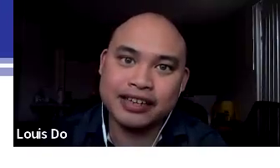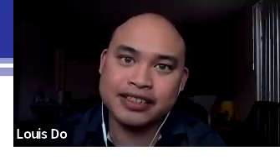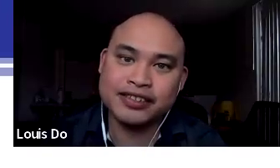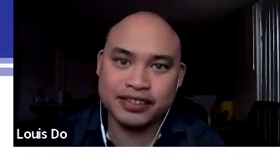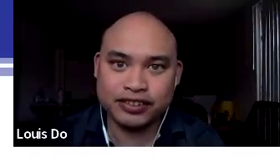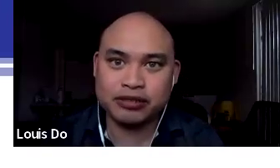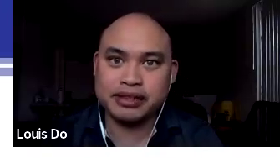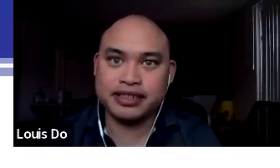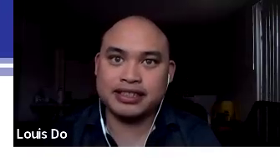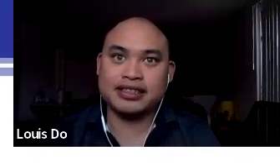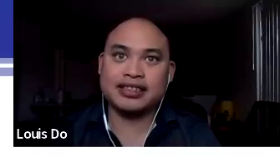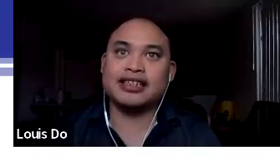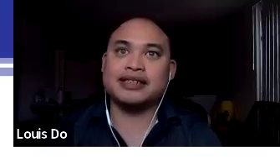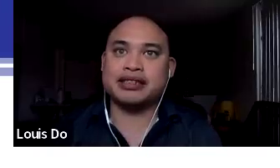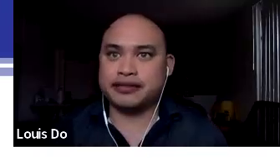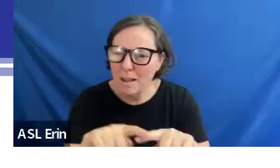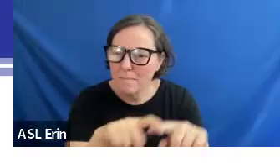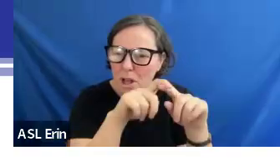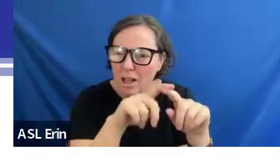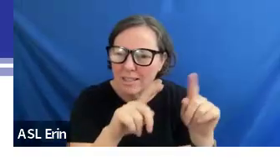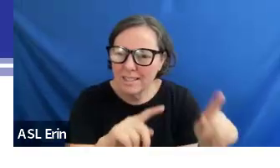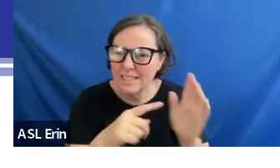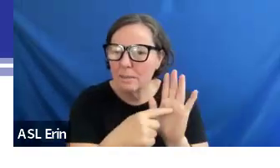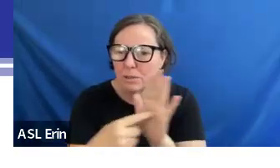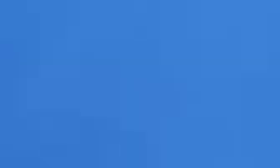just a bit how a screen reader may read some stuff.